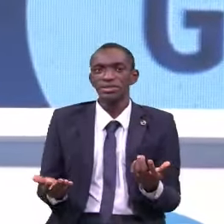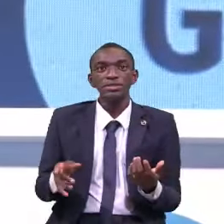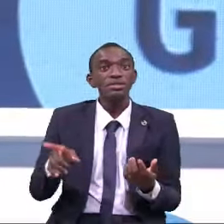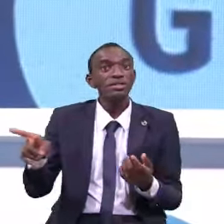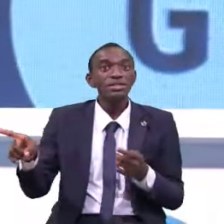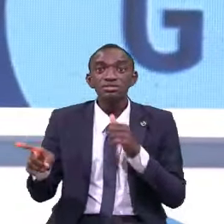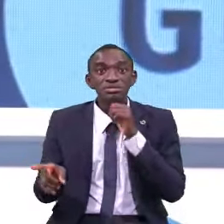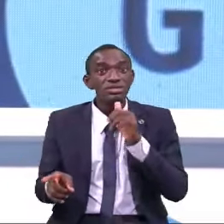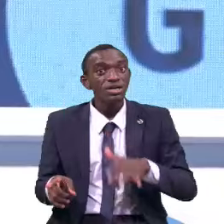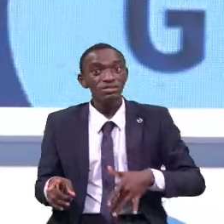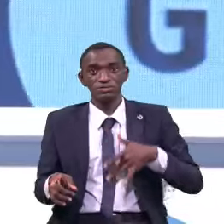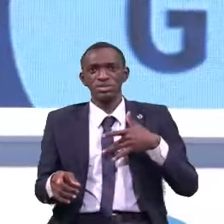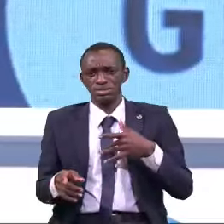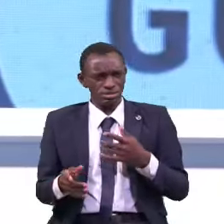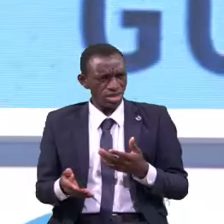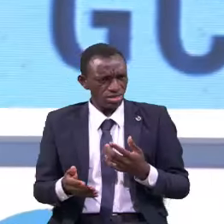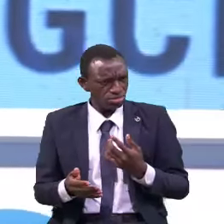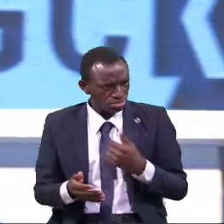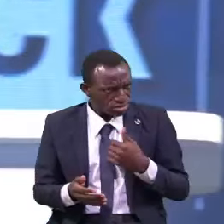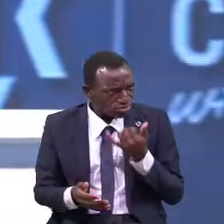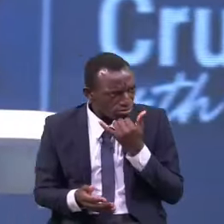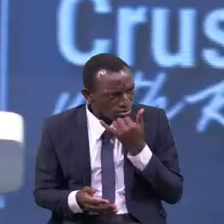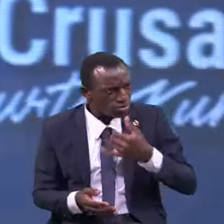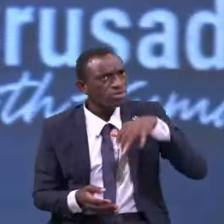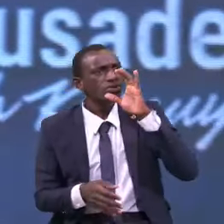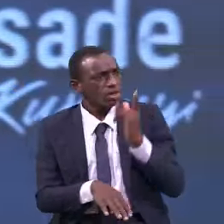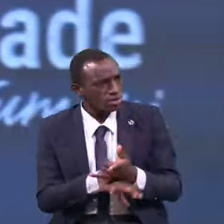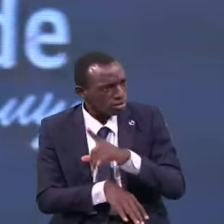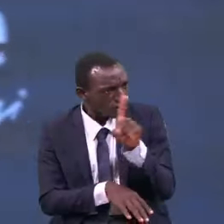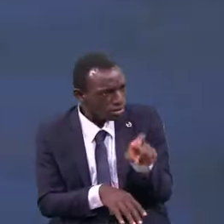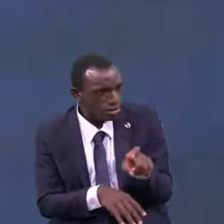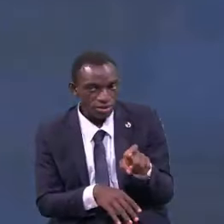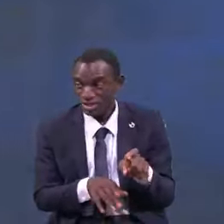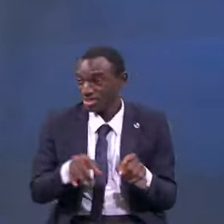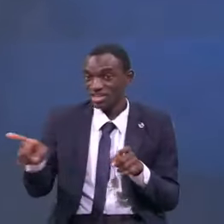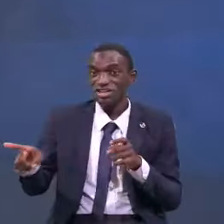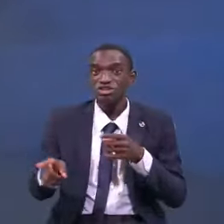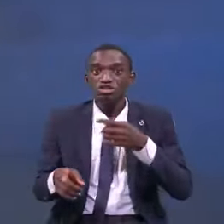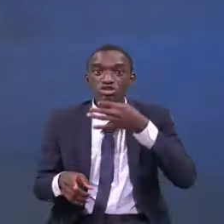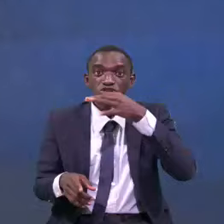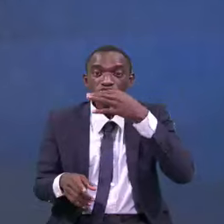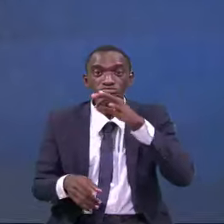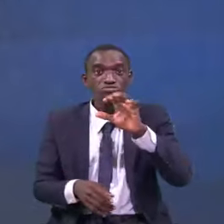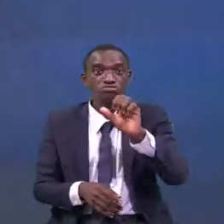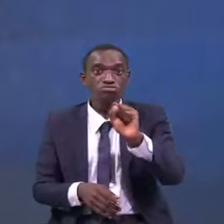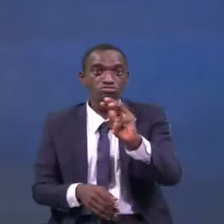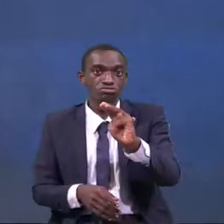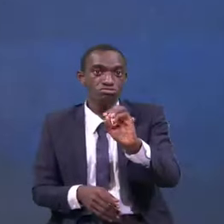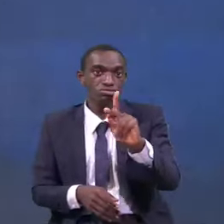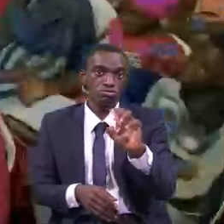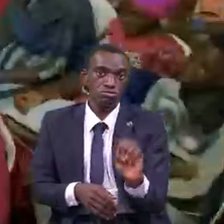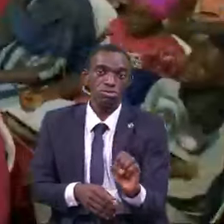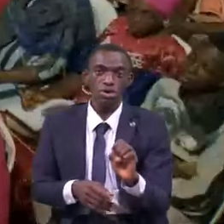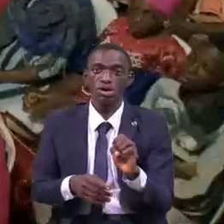Insensitive, was that wrong? The fellow is smoking, and already the smoking is